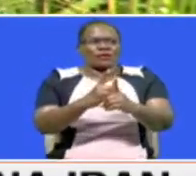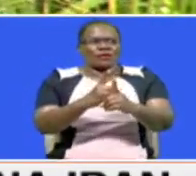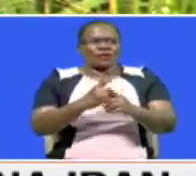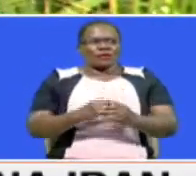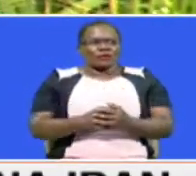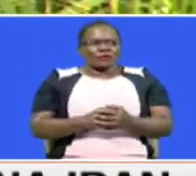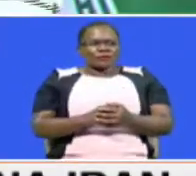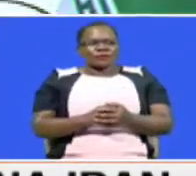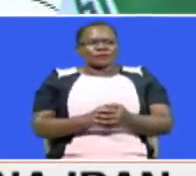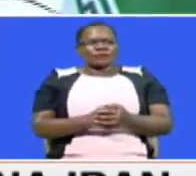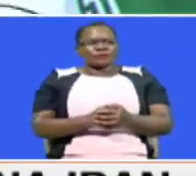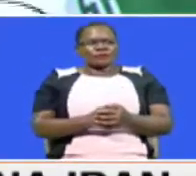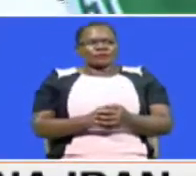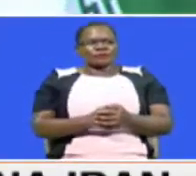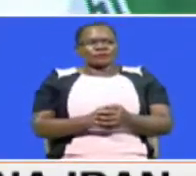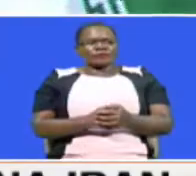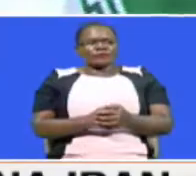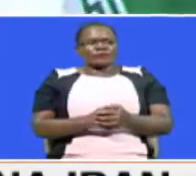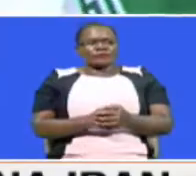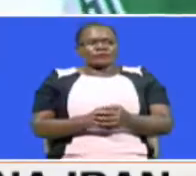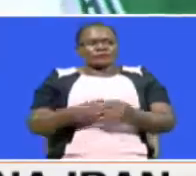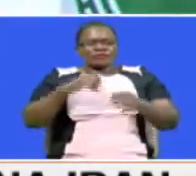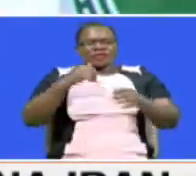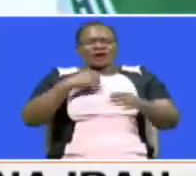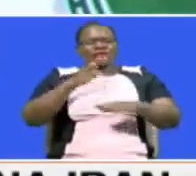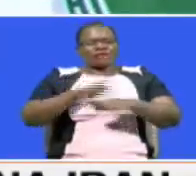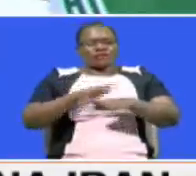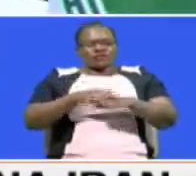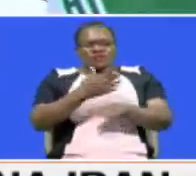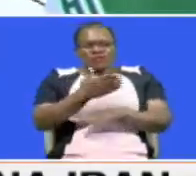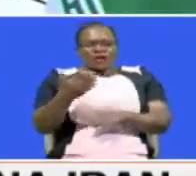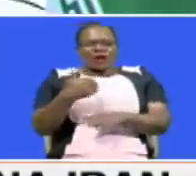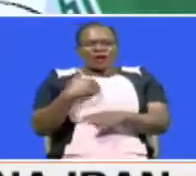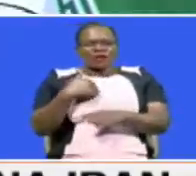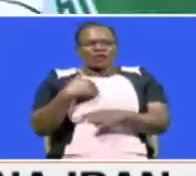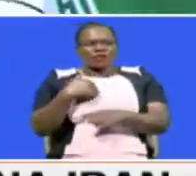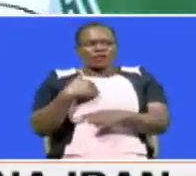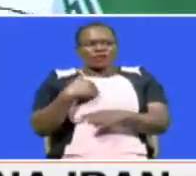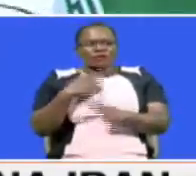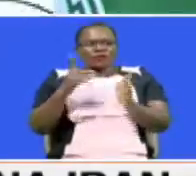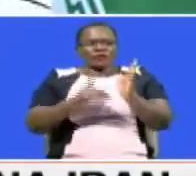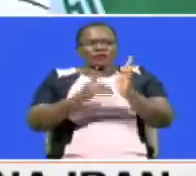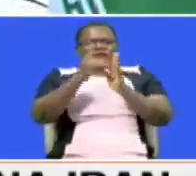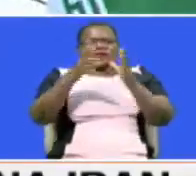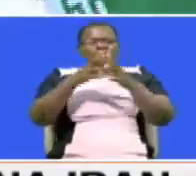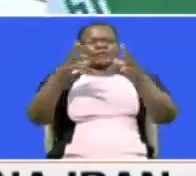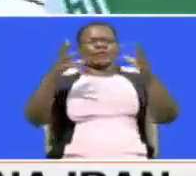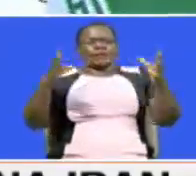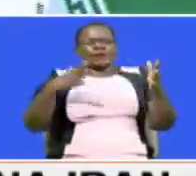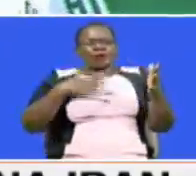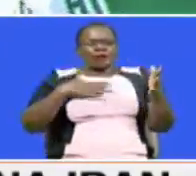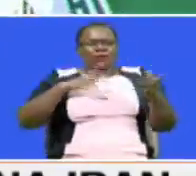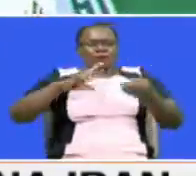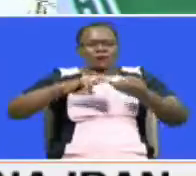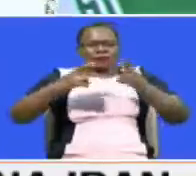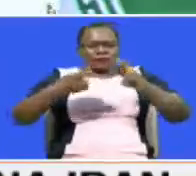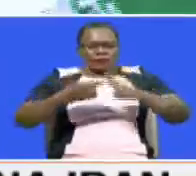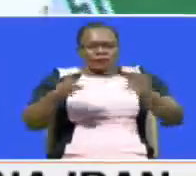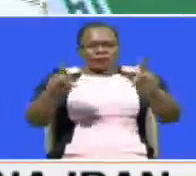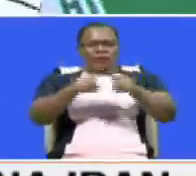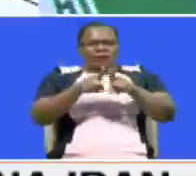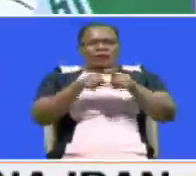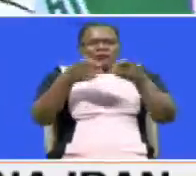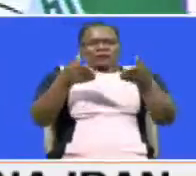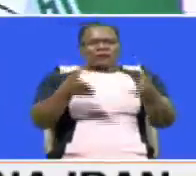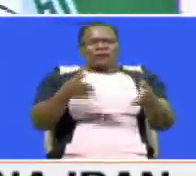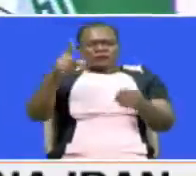tough one, Your Excellency. There are no insurmountable barriers between for development and expansion of our relations, and I'm sure